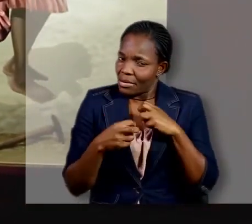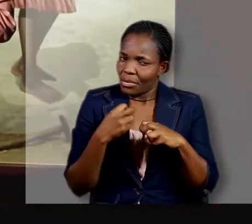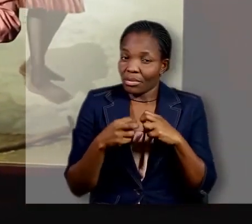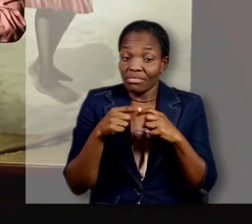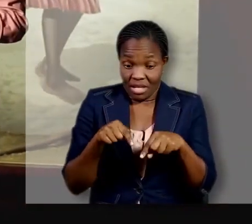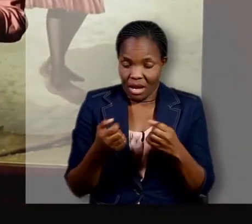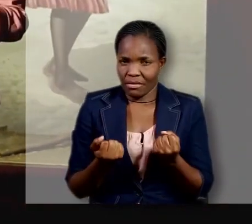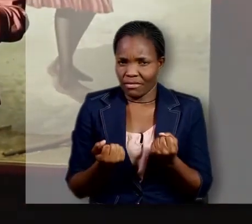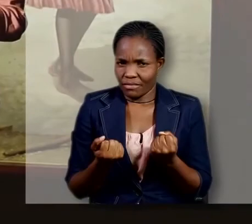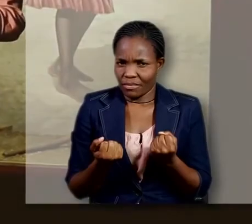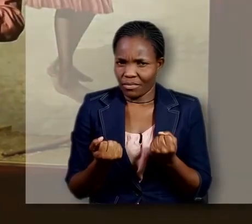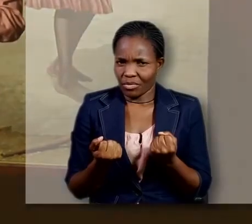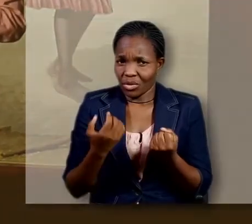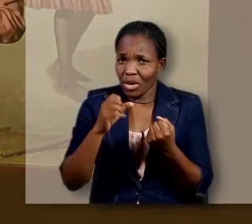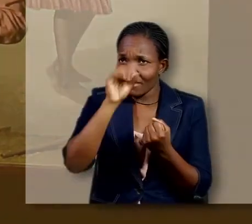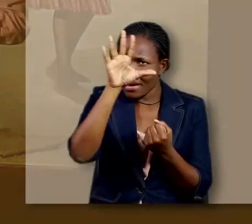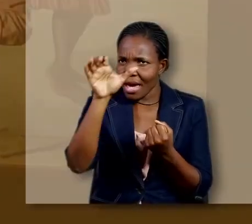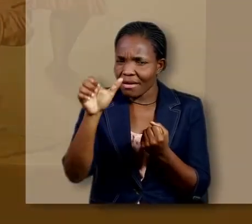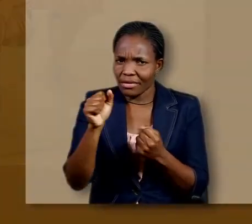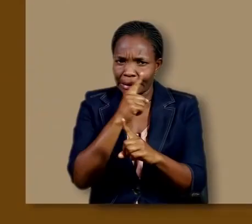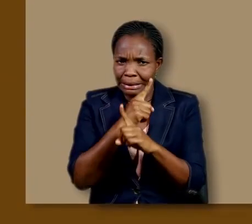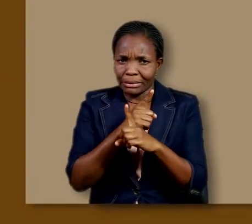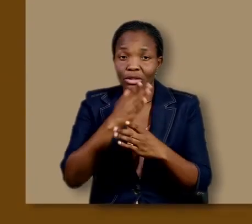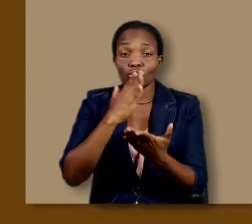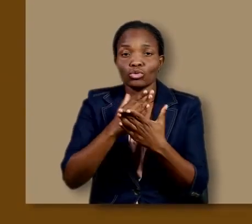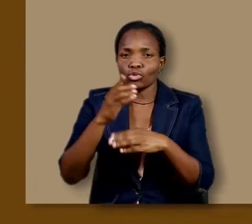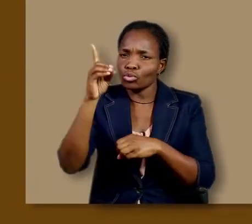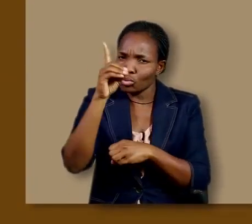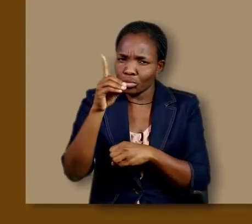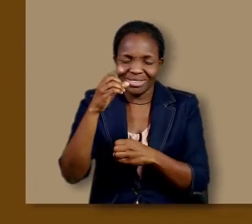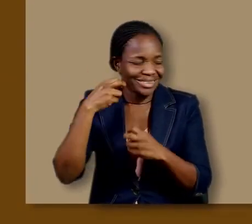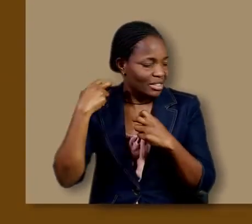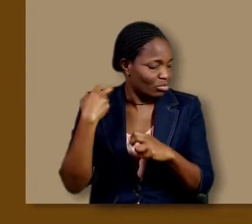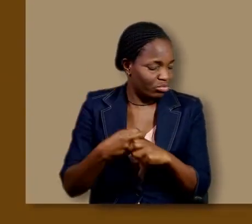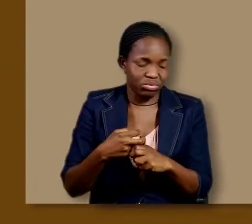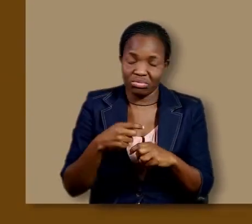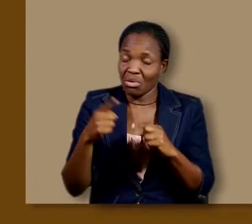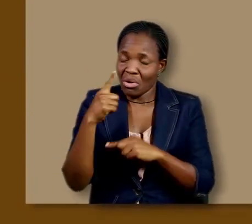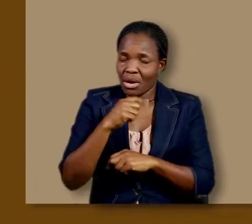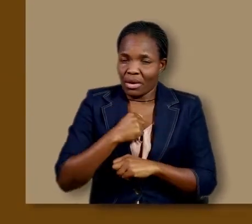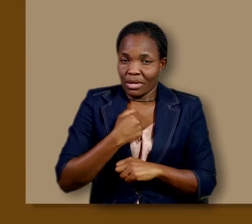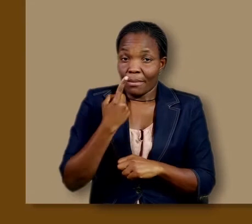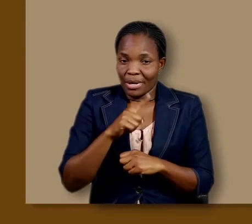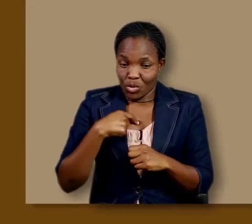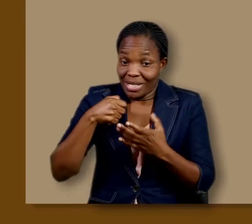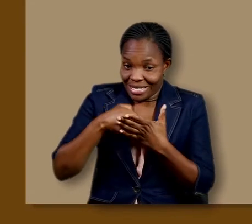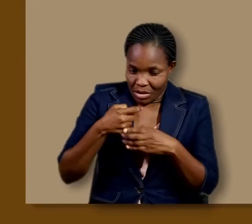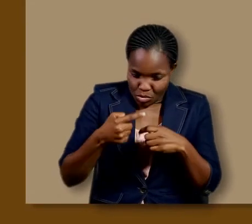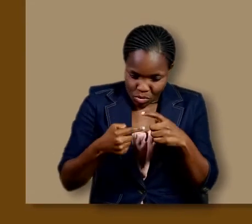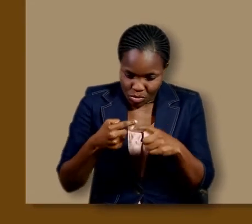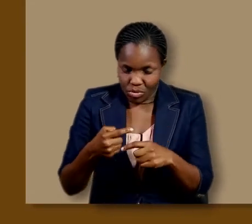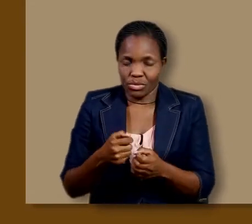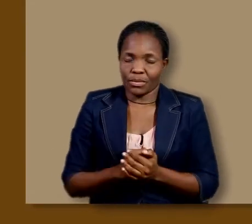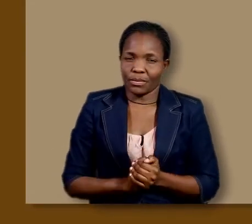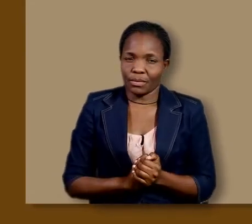in our day, but we are obviously making progress. Let's see what we have learned today. Tribal